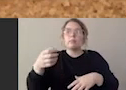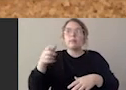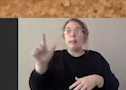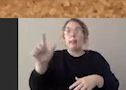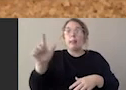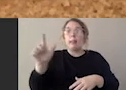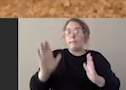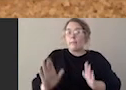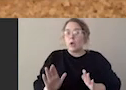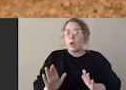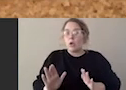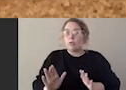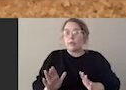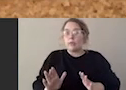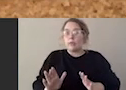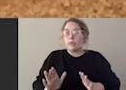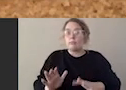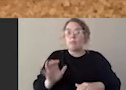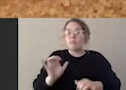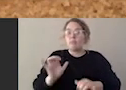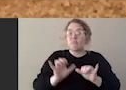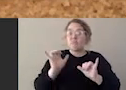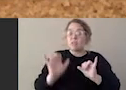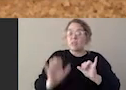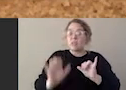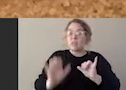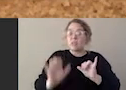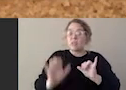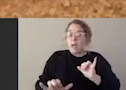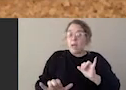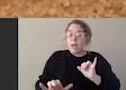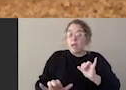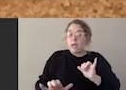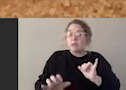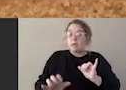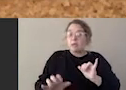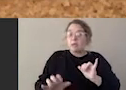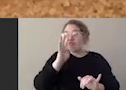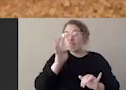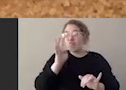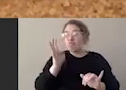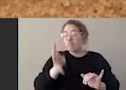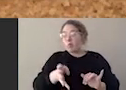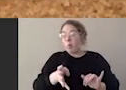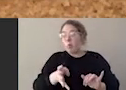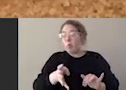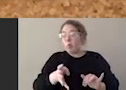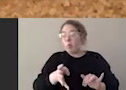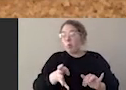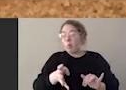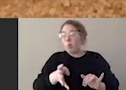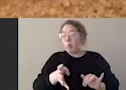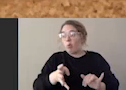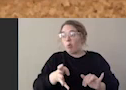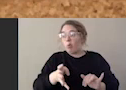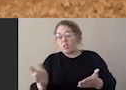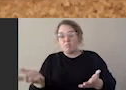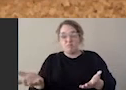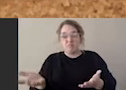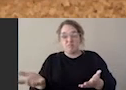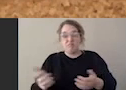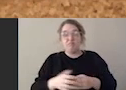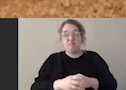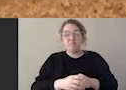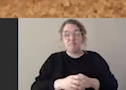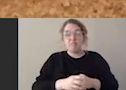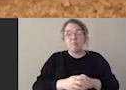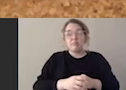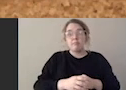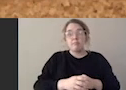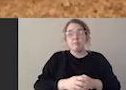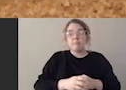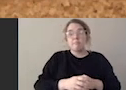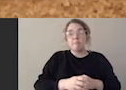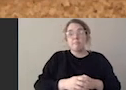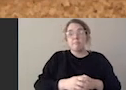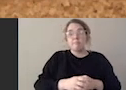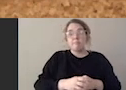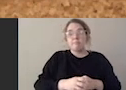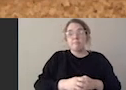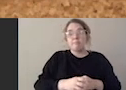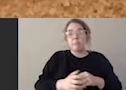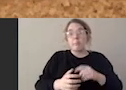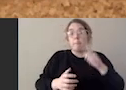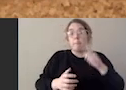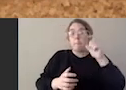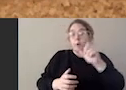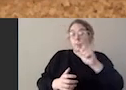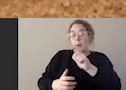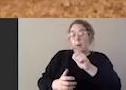stays there and ignores the student. And then let's go ahead and add an